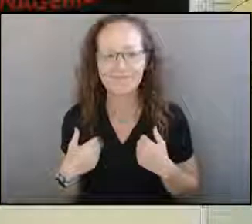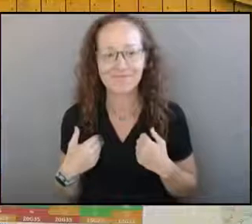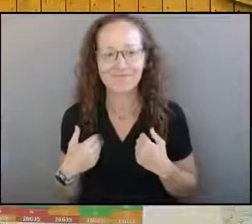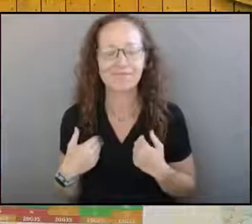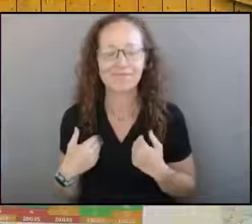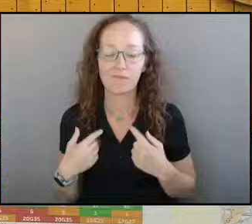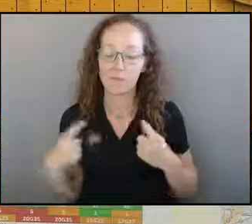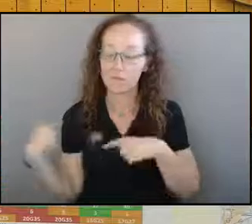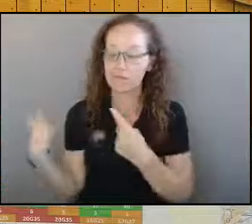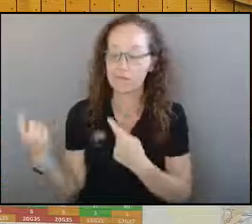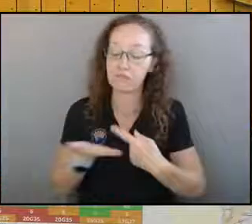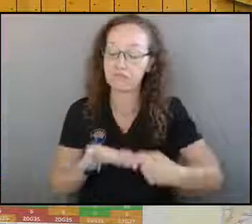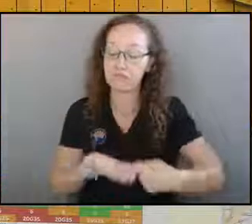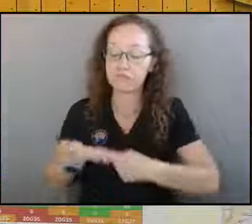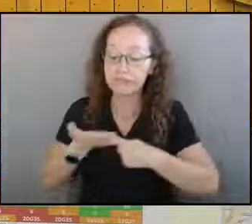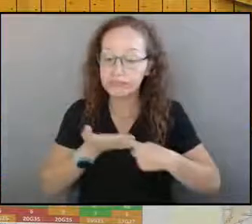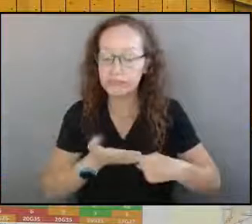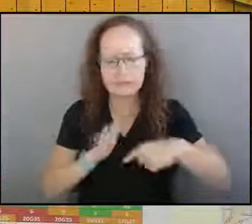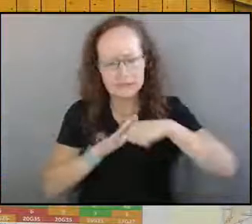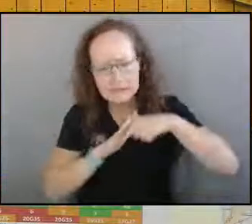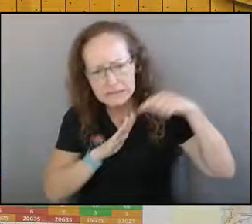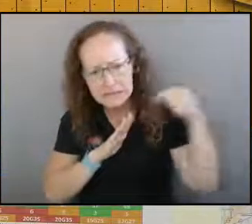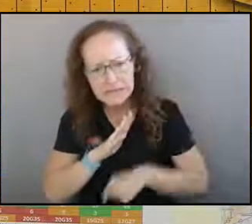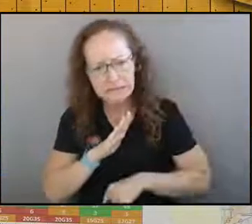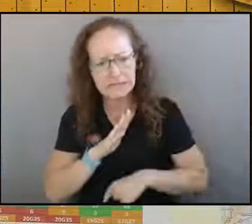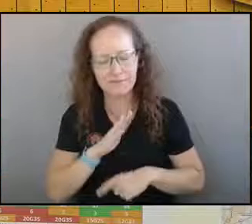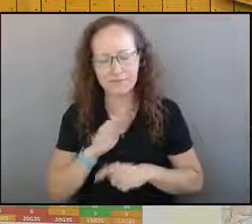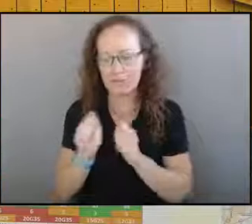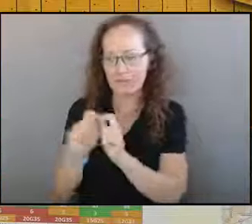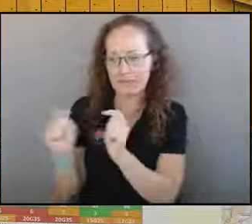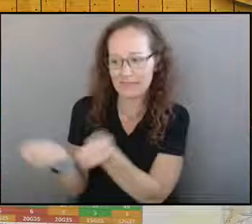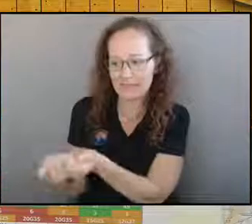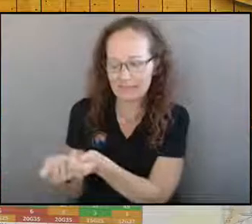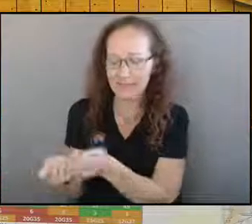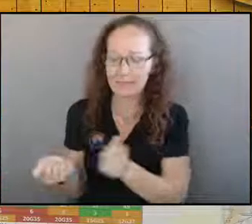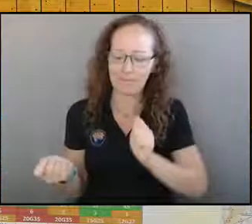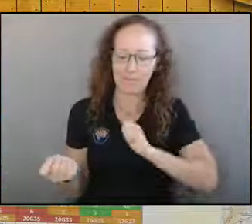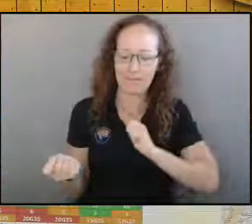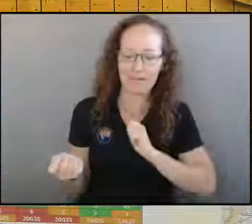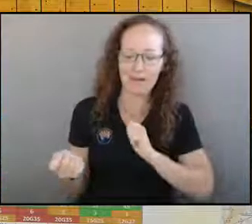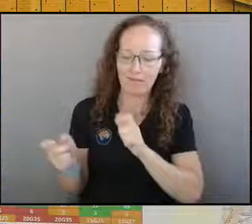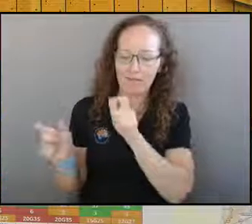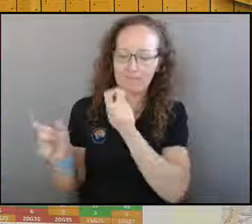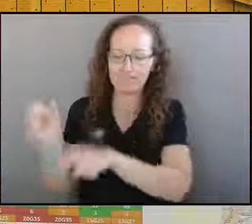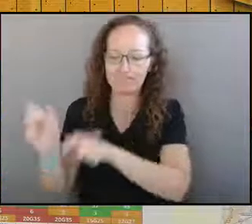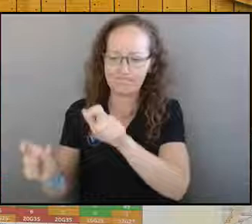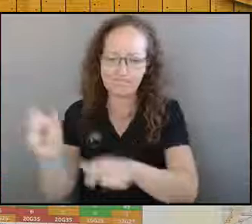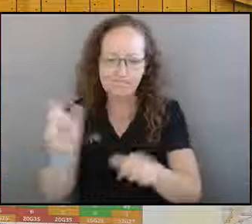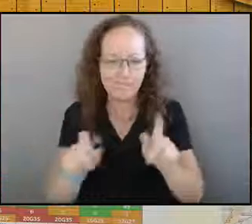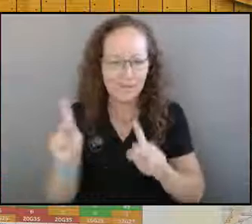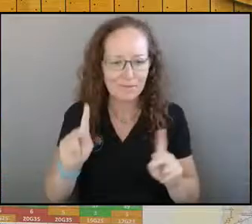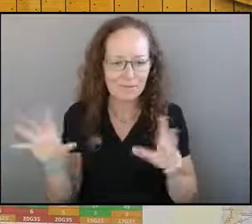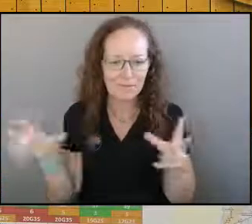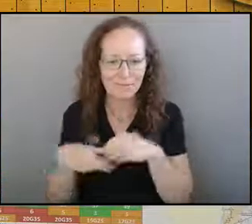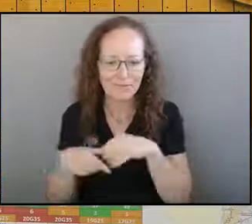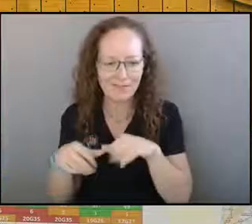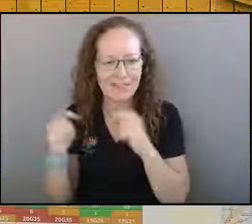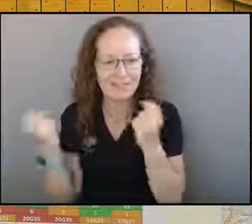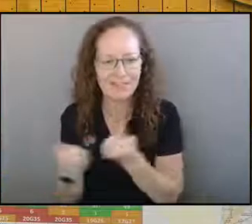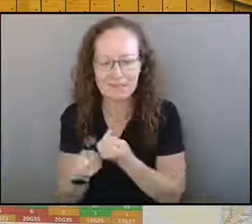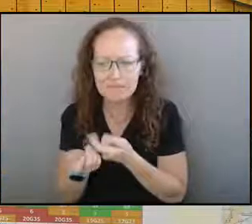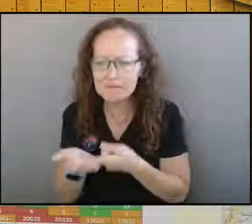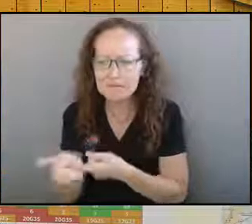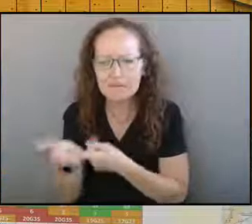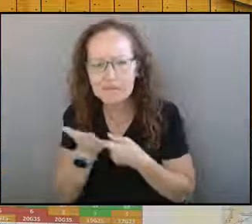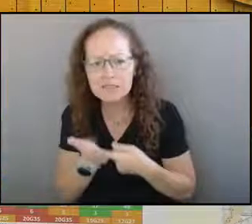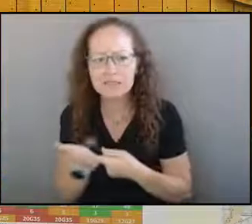discussion, very deep discussion with the team, myself, and every individual that's a part of this team, to make sure that it is